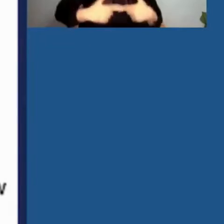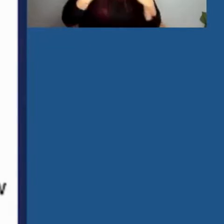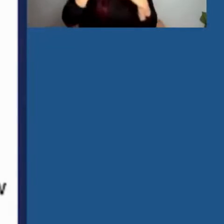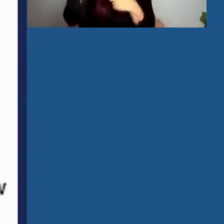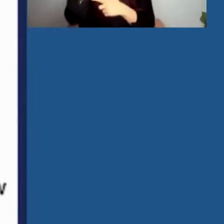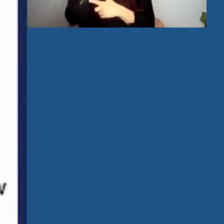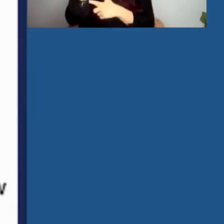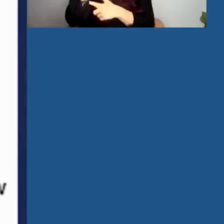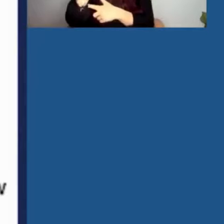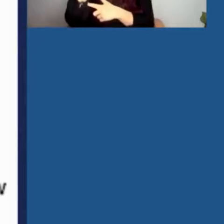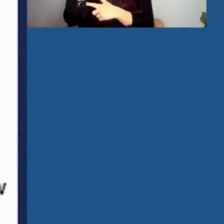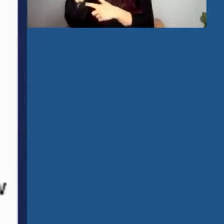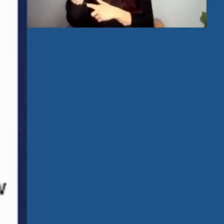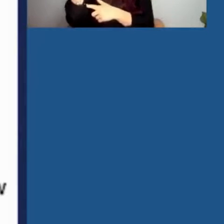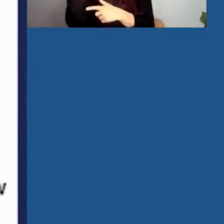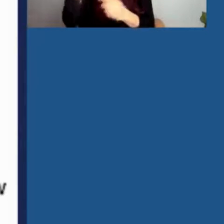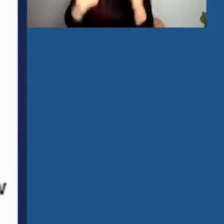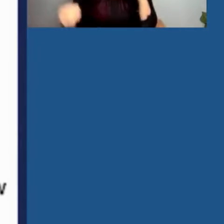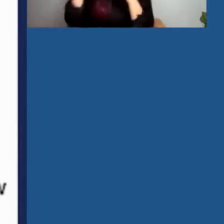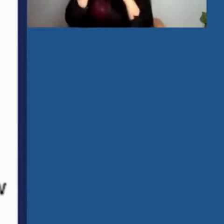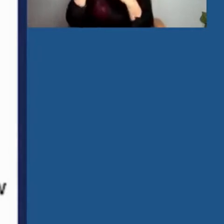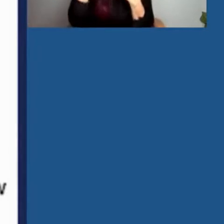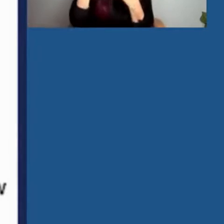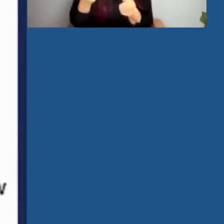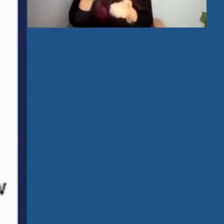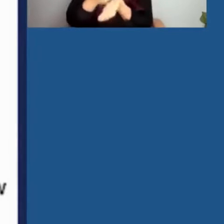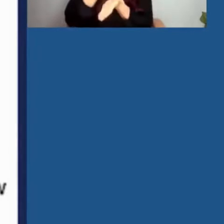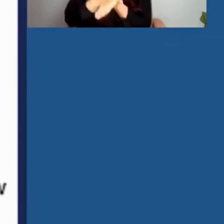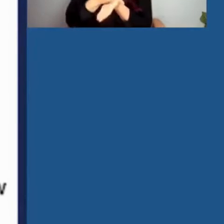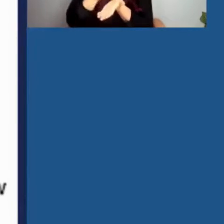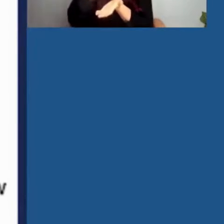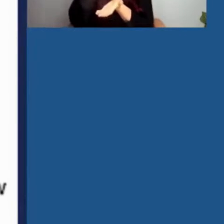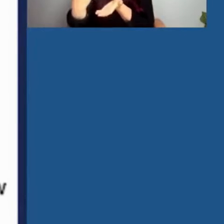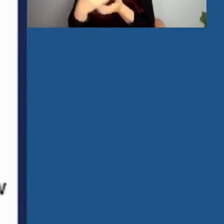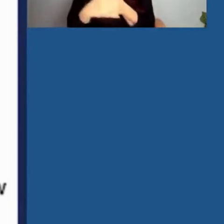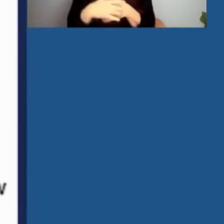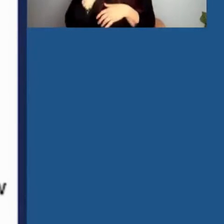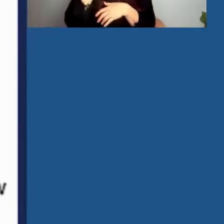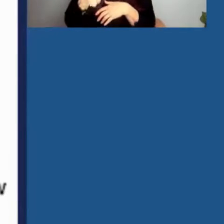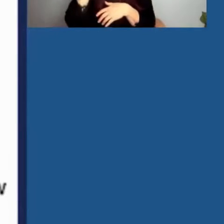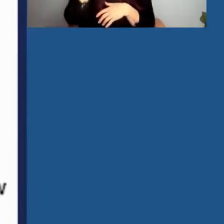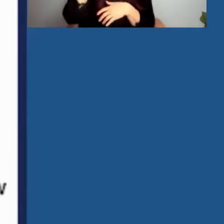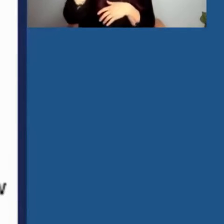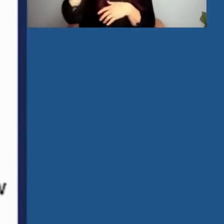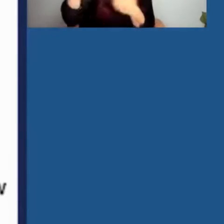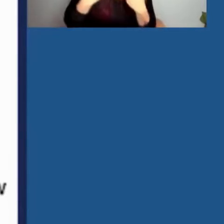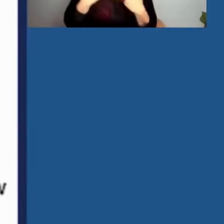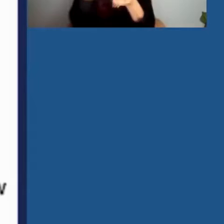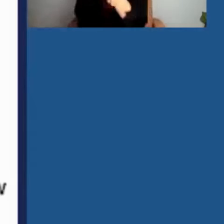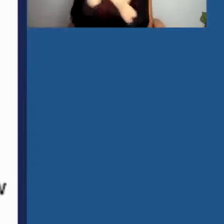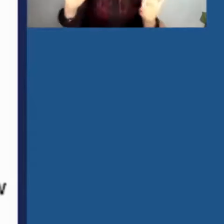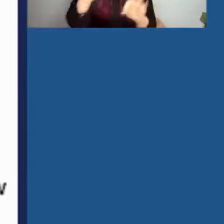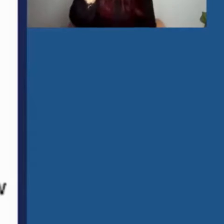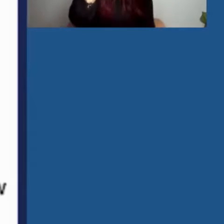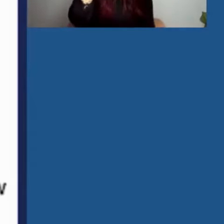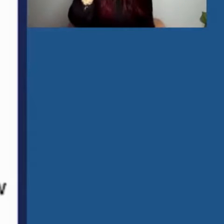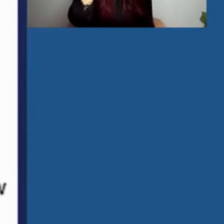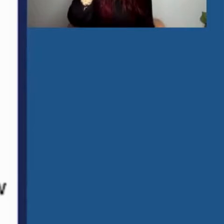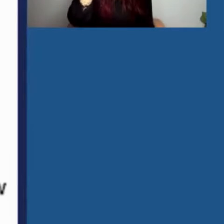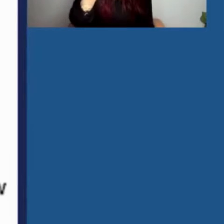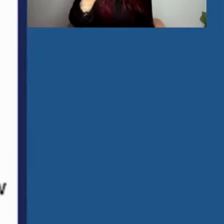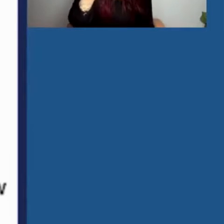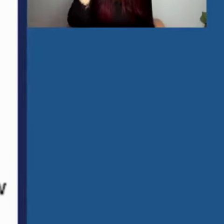988lifeline.org for more help and information. The Lifeline provides 24/7 free and confidential support for people in